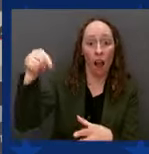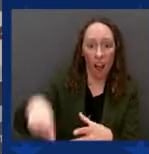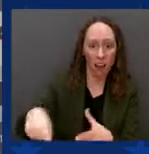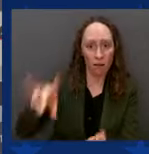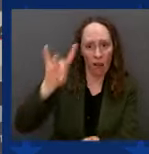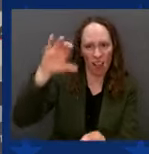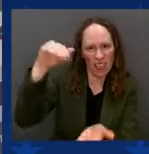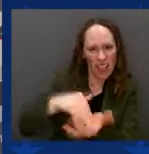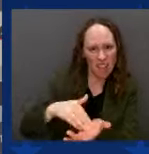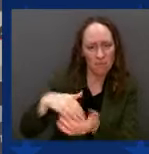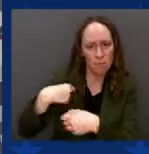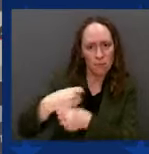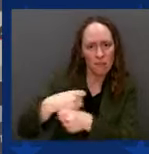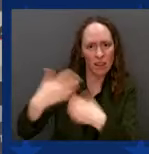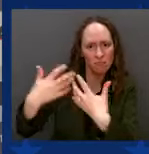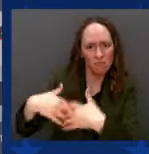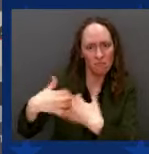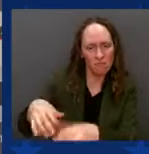2 years.